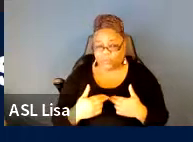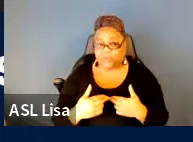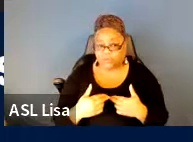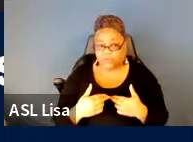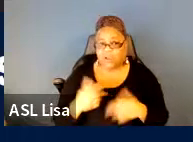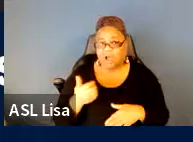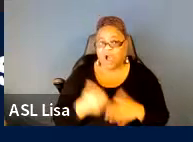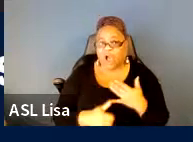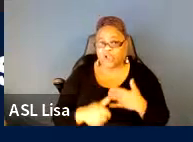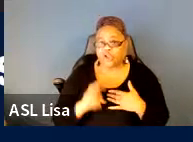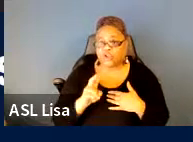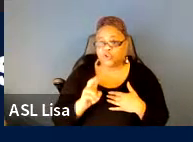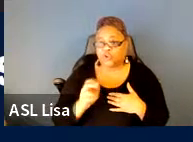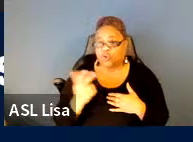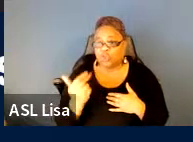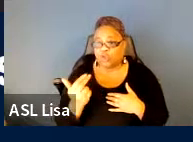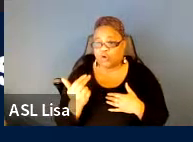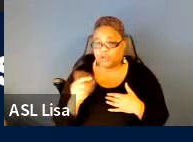and 216.8.